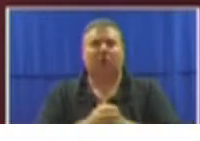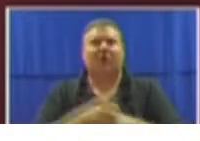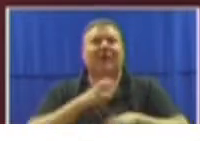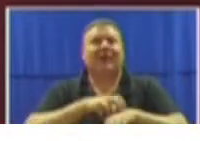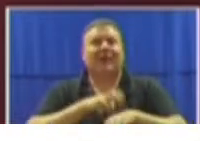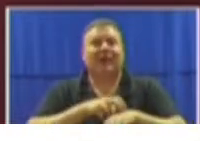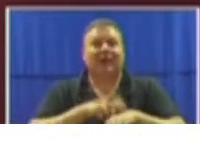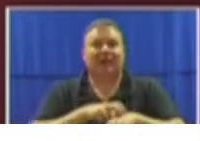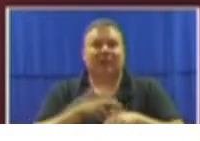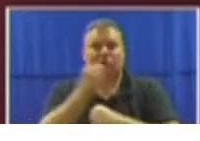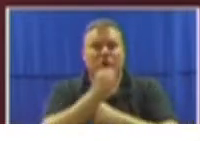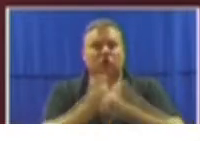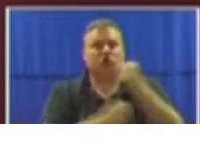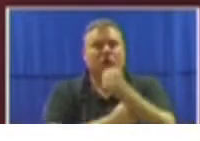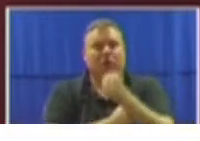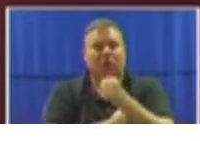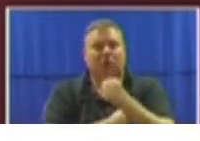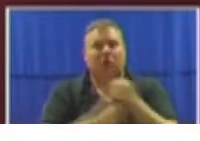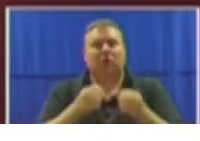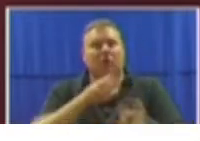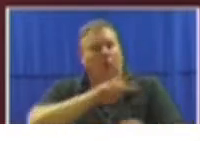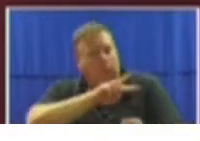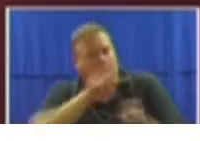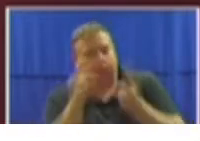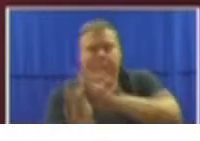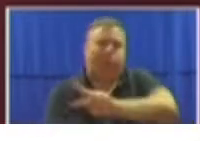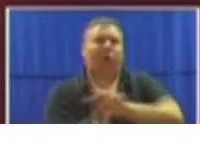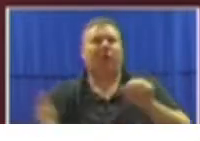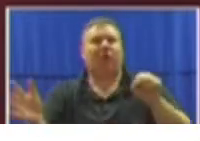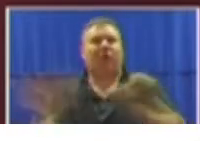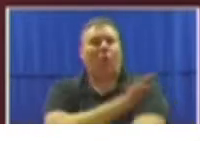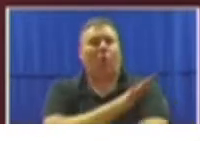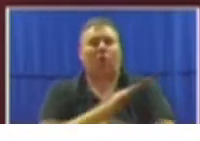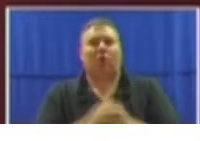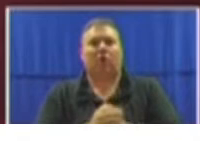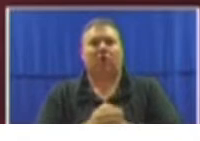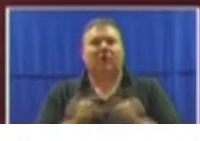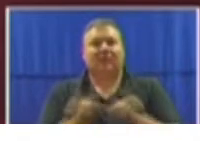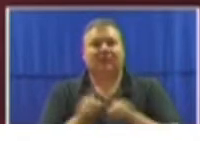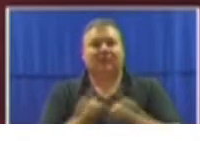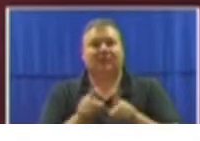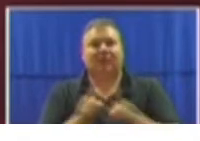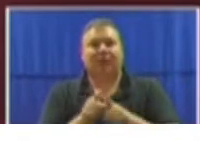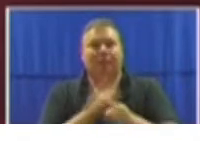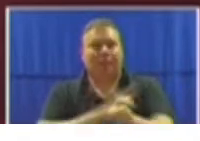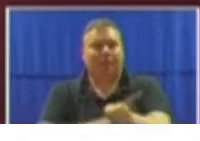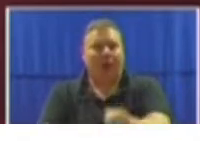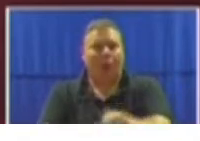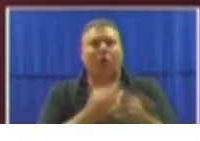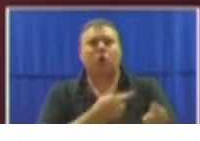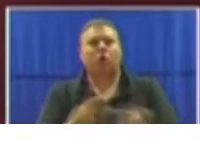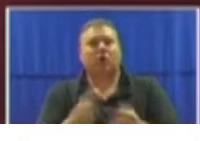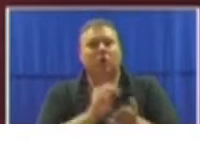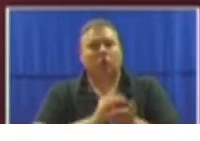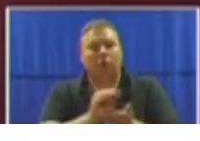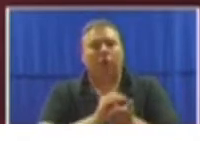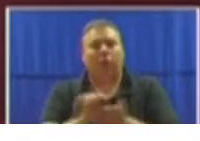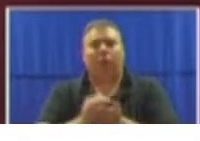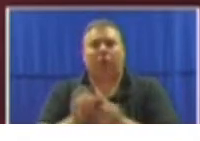complete reconstruction of the state and society, including redistribution of power and resources